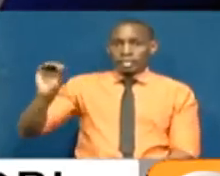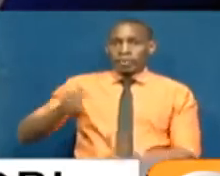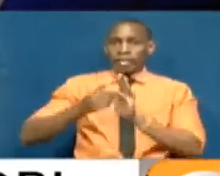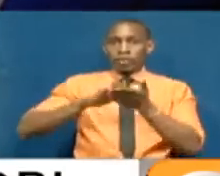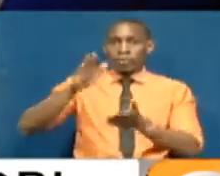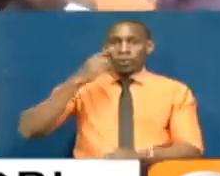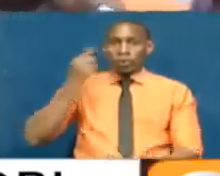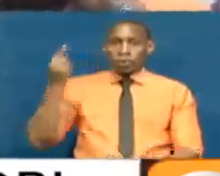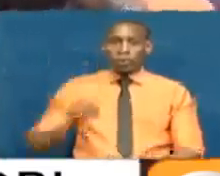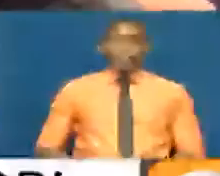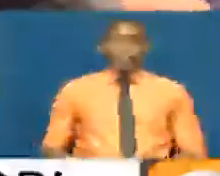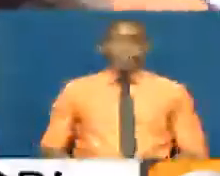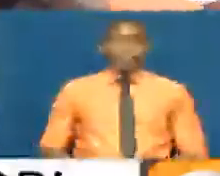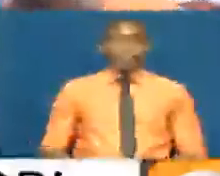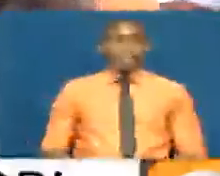reports.